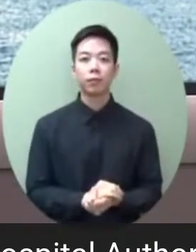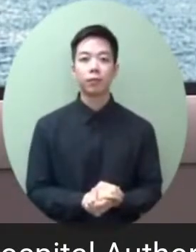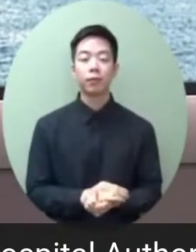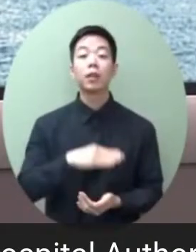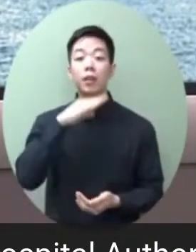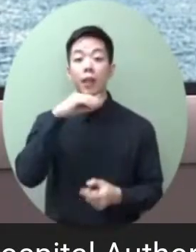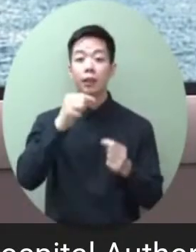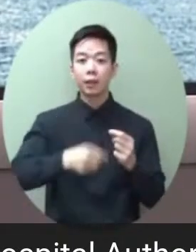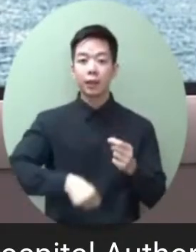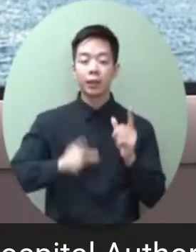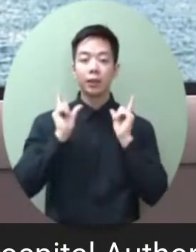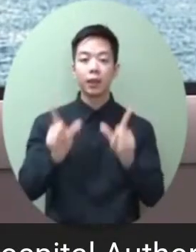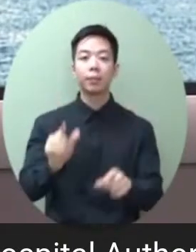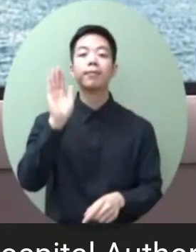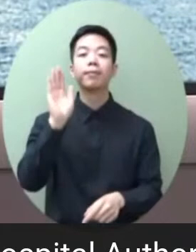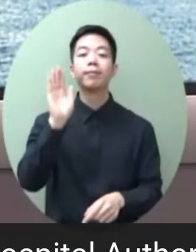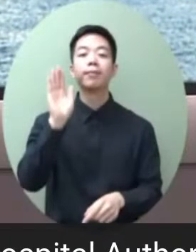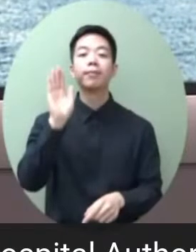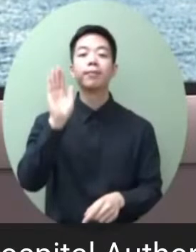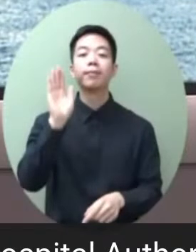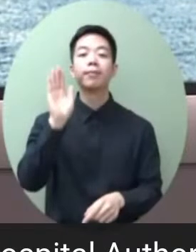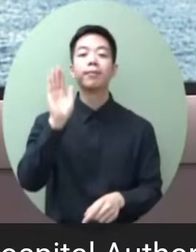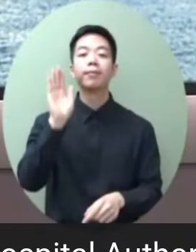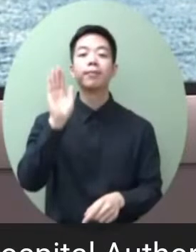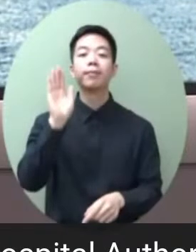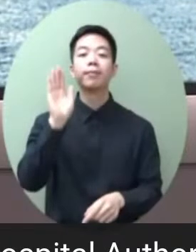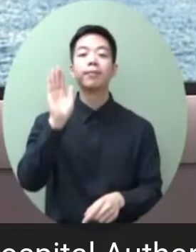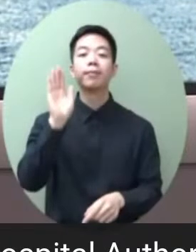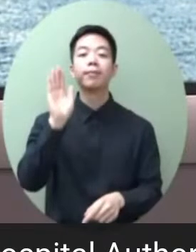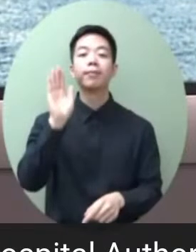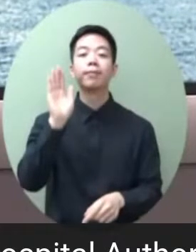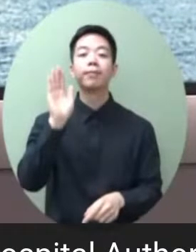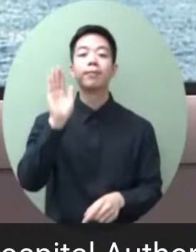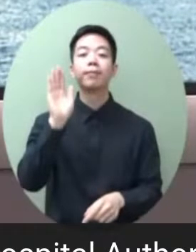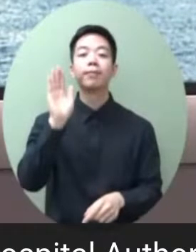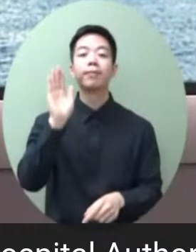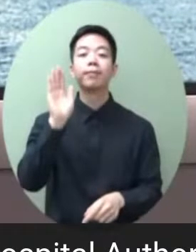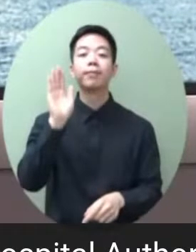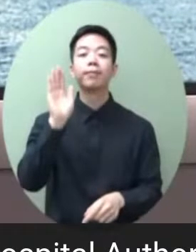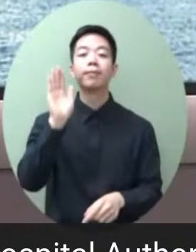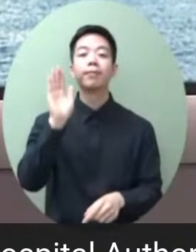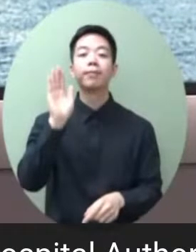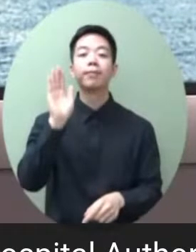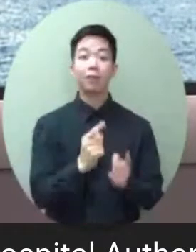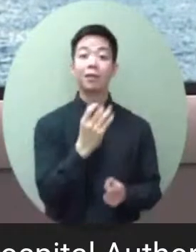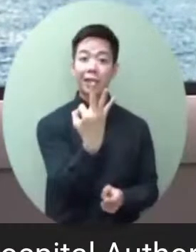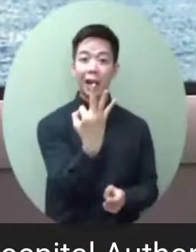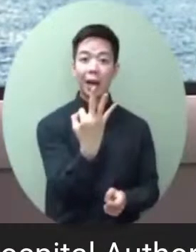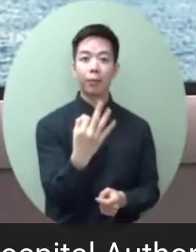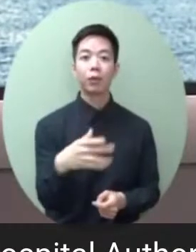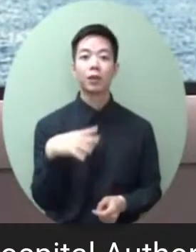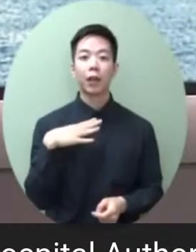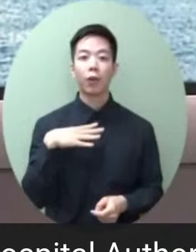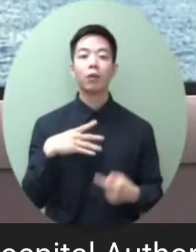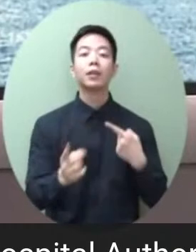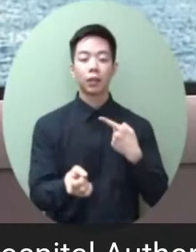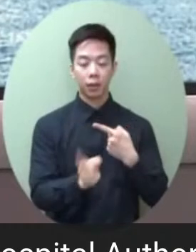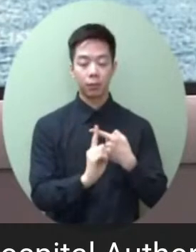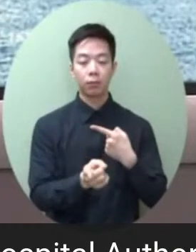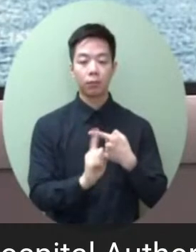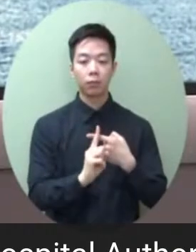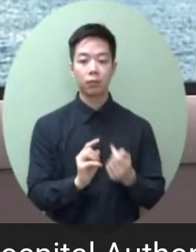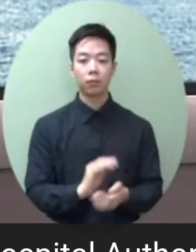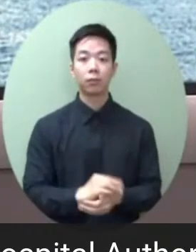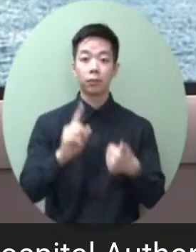compiled, and we will provide you with definite figures later. We have 3 patients in a critical